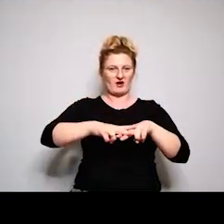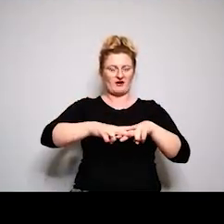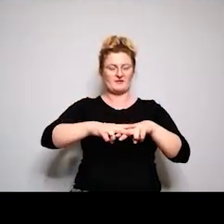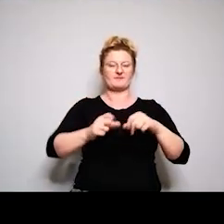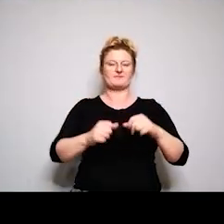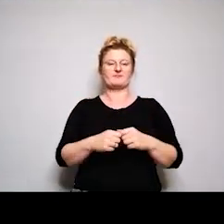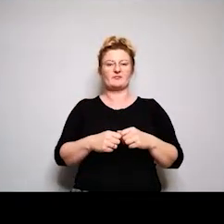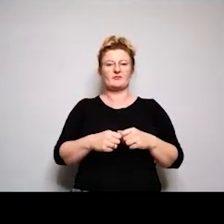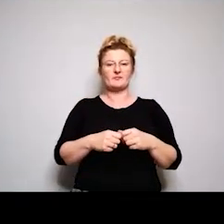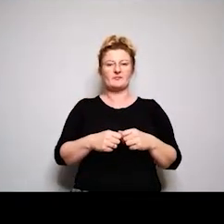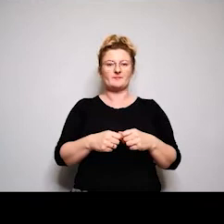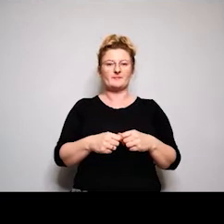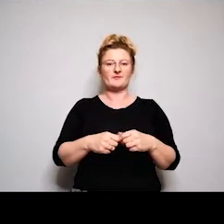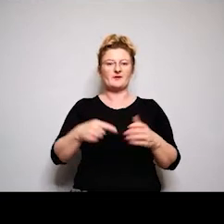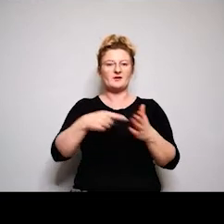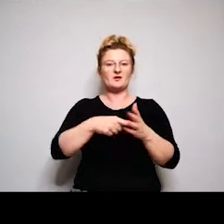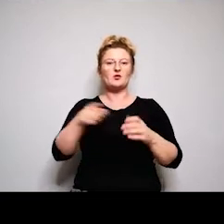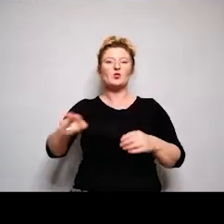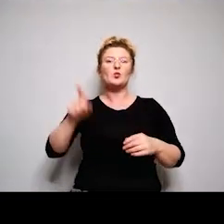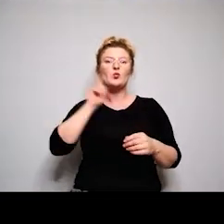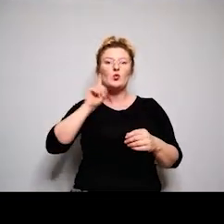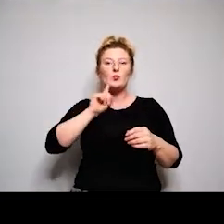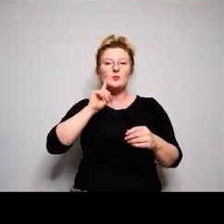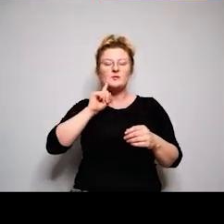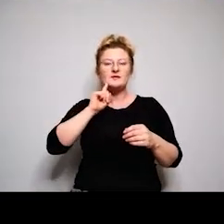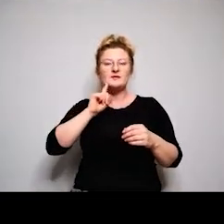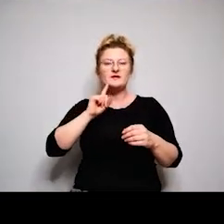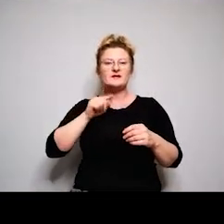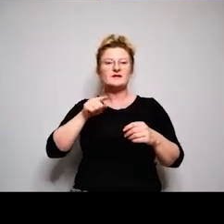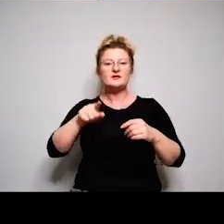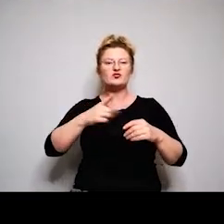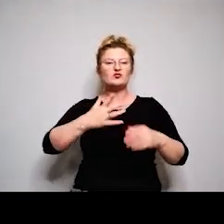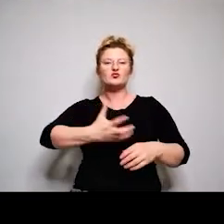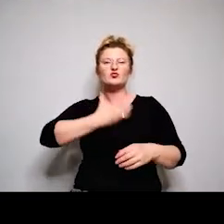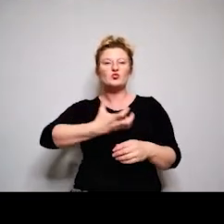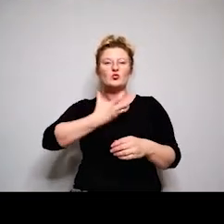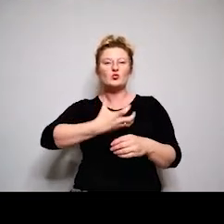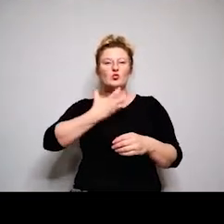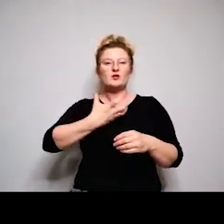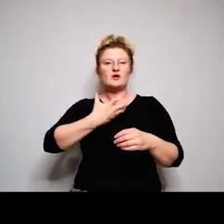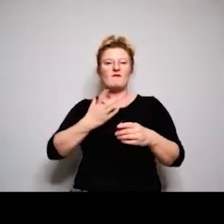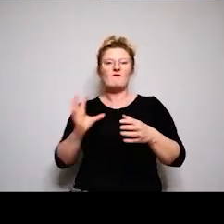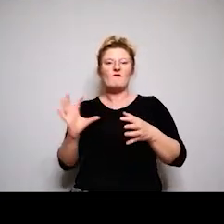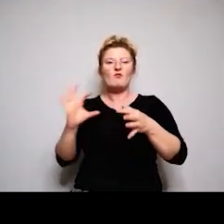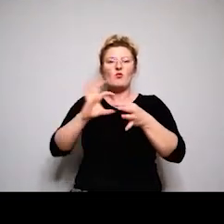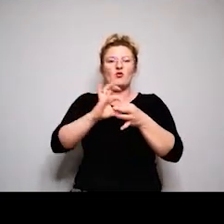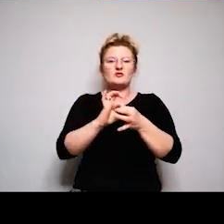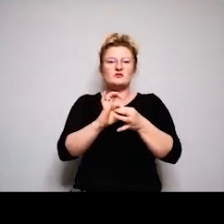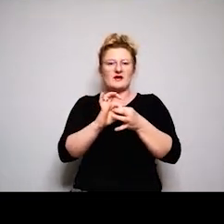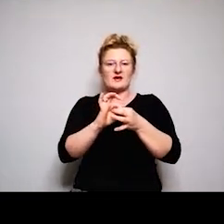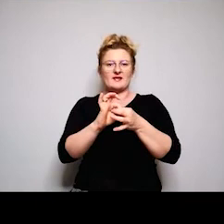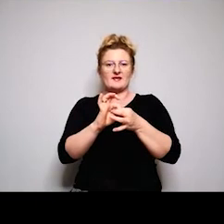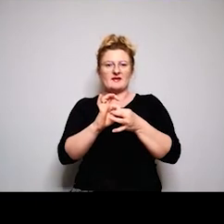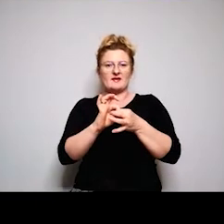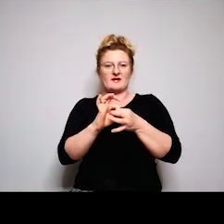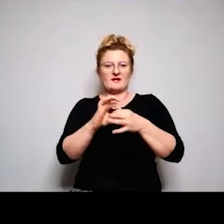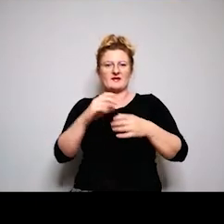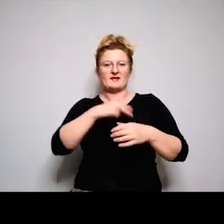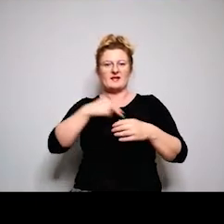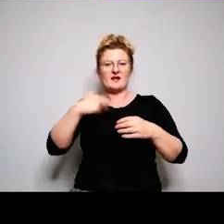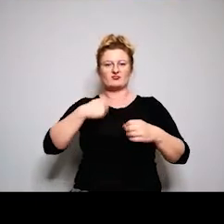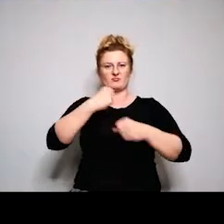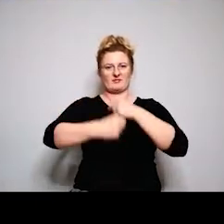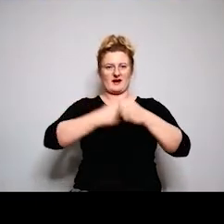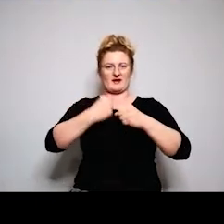that, literally. So we did it and we started posting it, everything. We had a lot, like